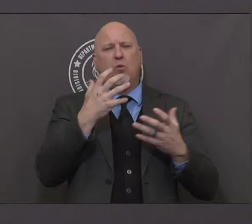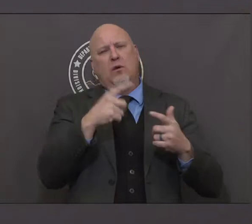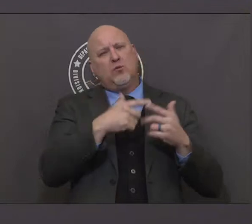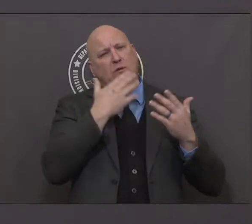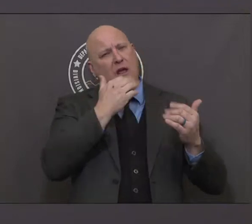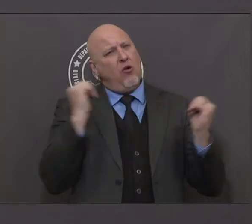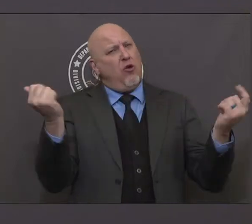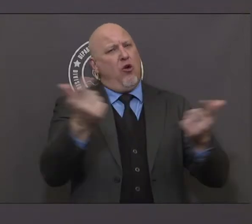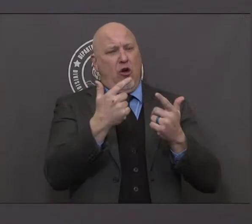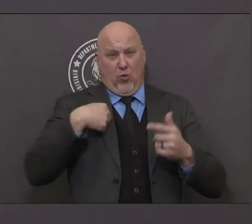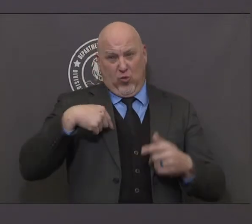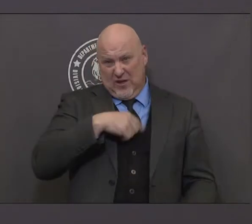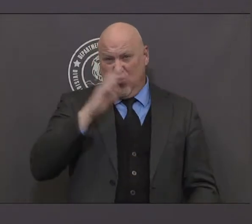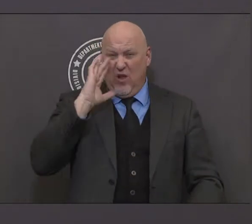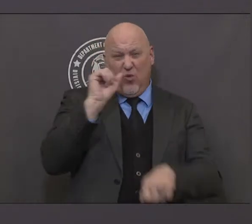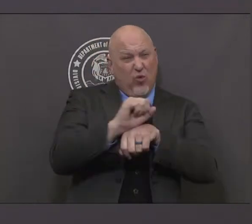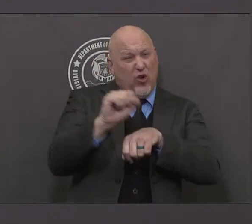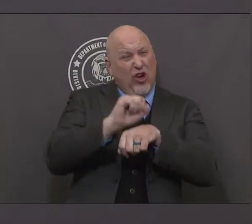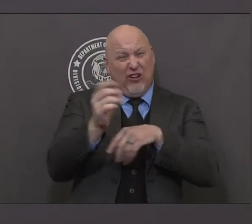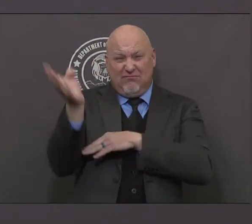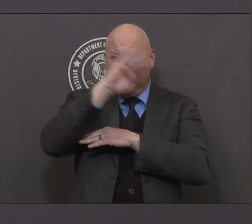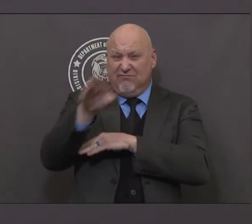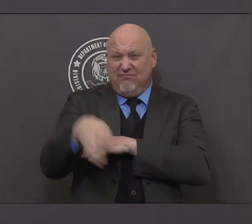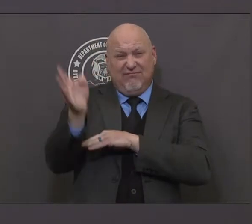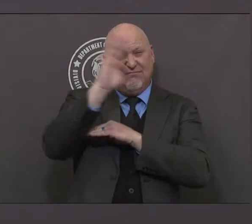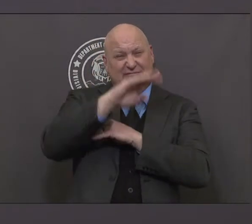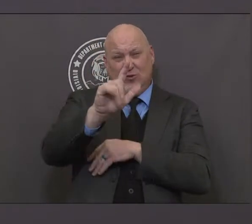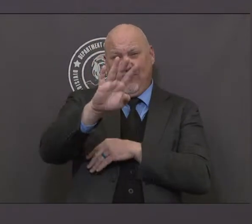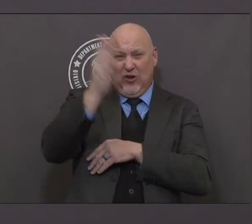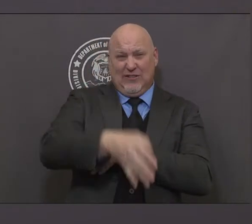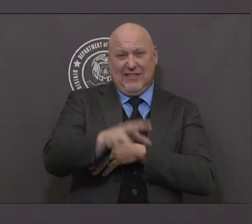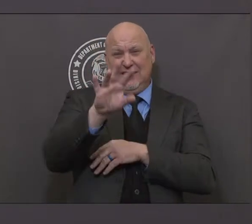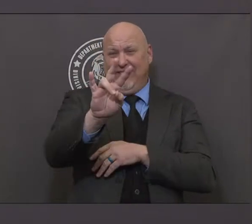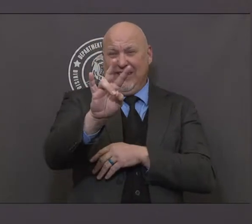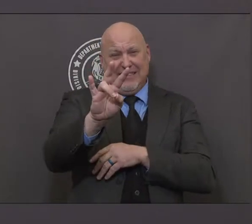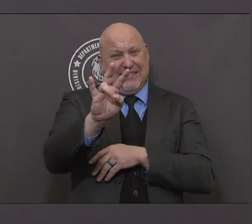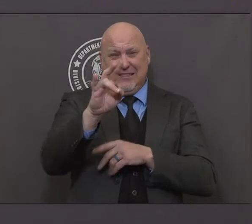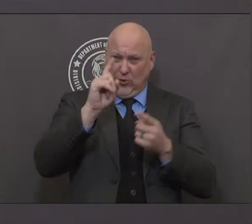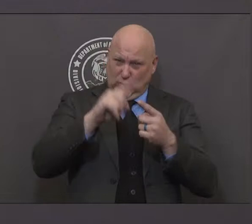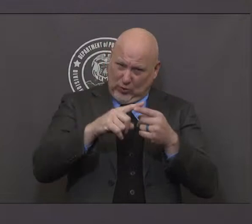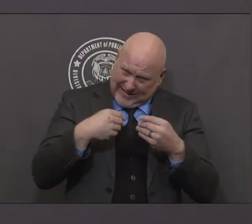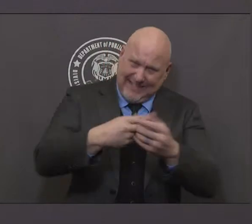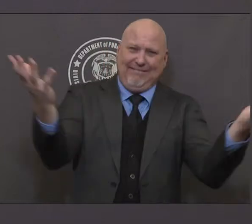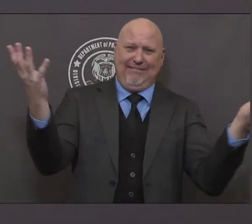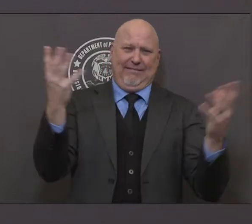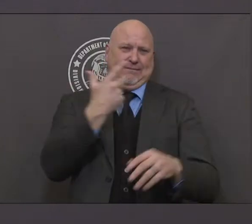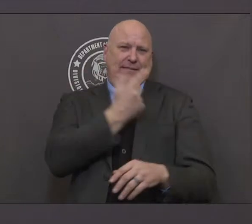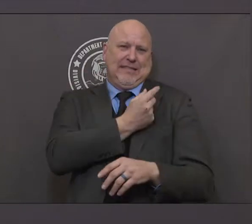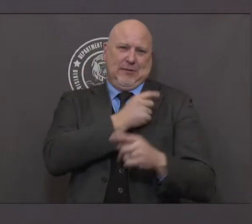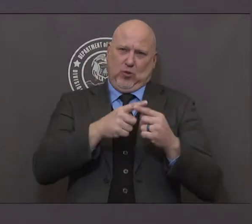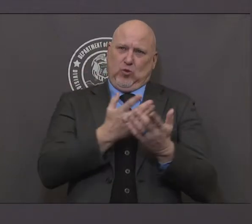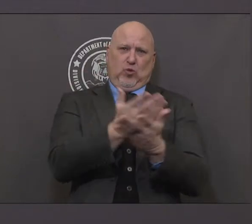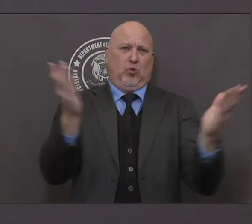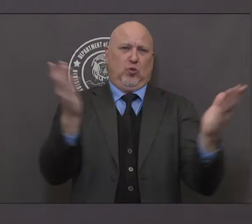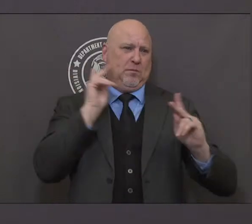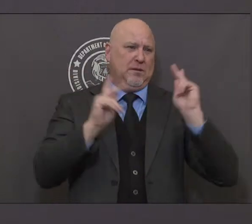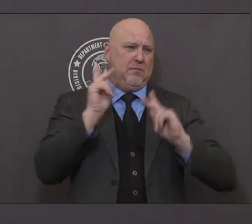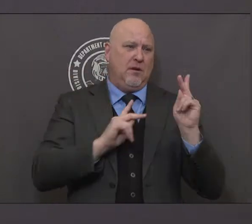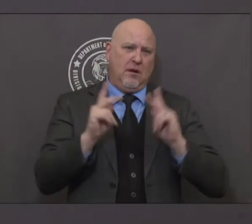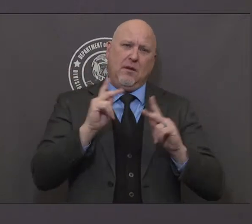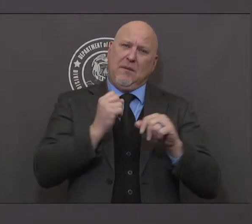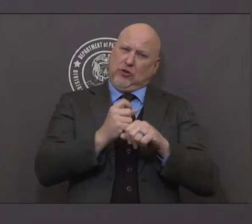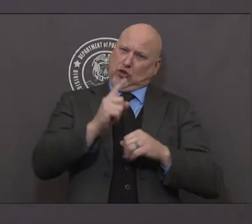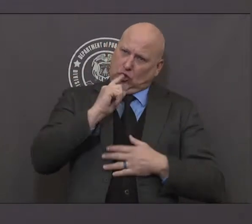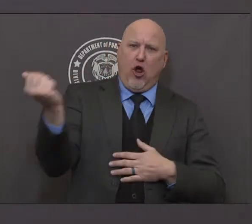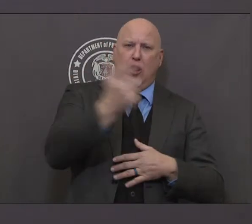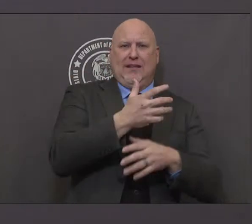to make this happen and to be prepared for those huge increases. With that, as